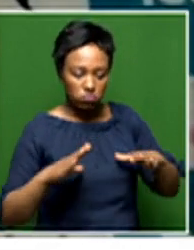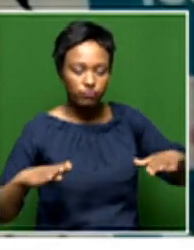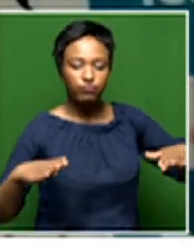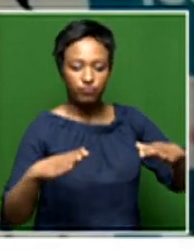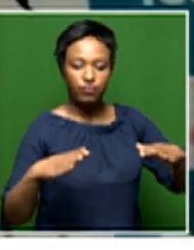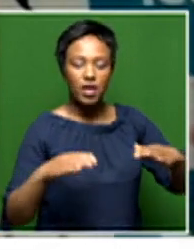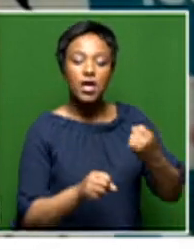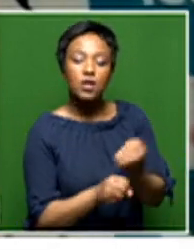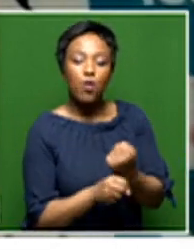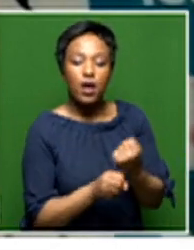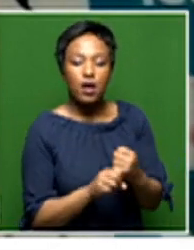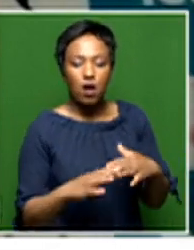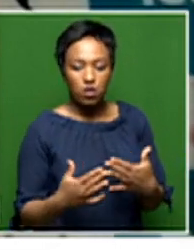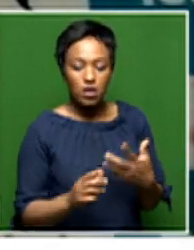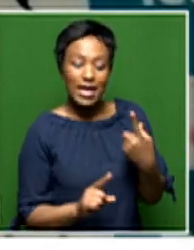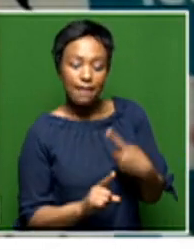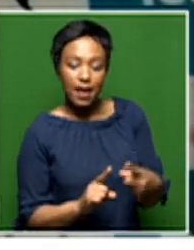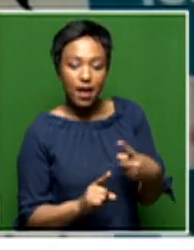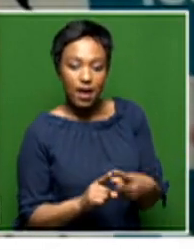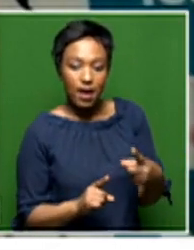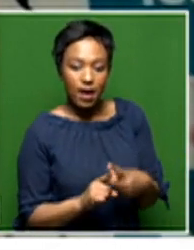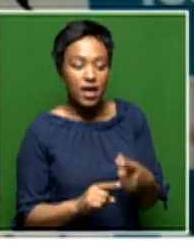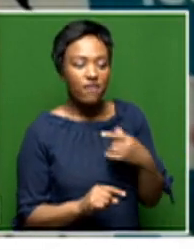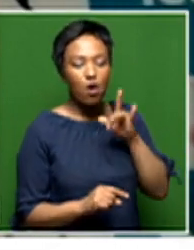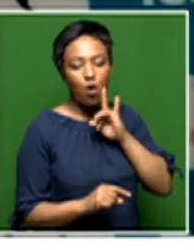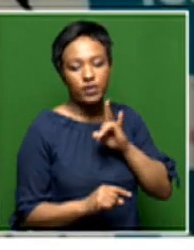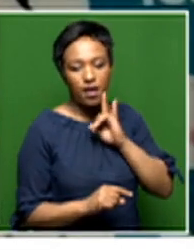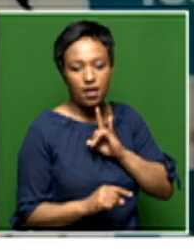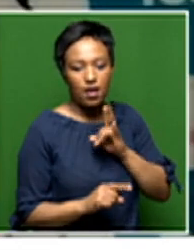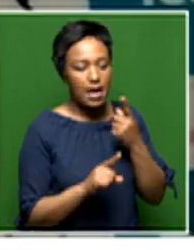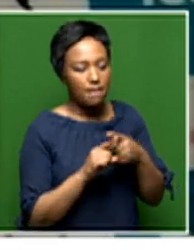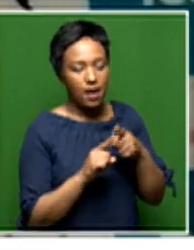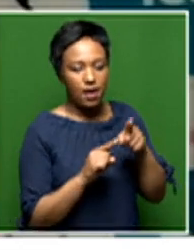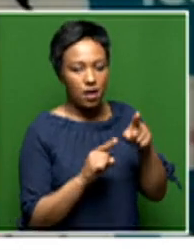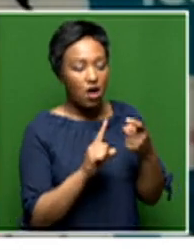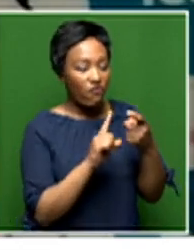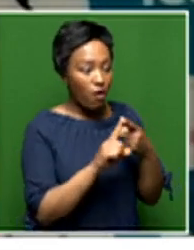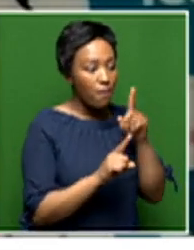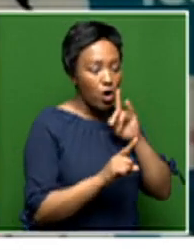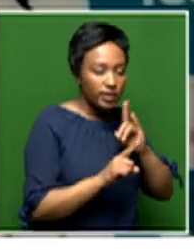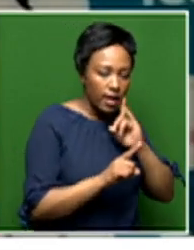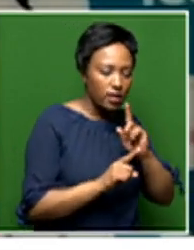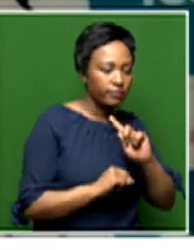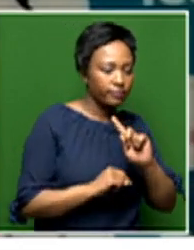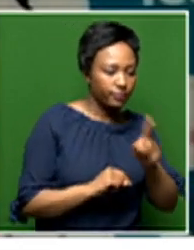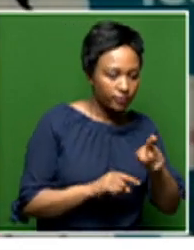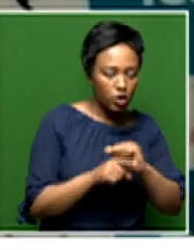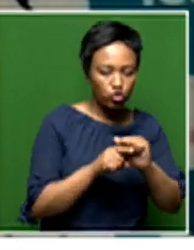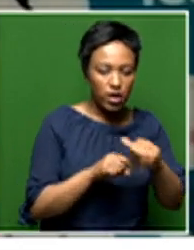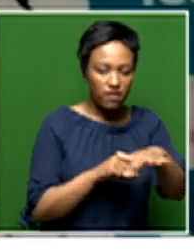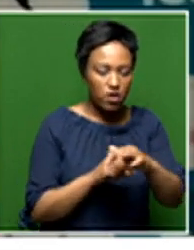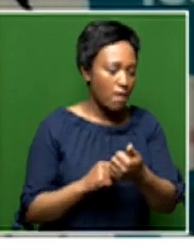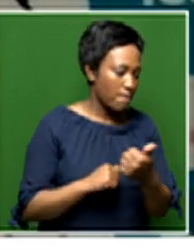this way. When a player or the team is in the hotel, their only movement will be from the hotel to the training venue, back